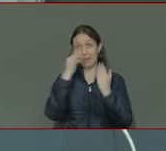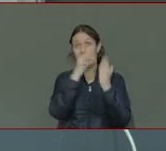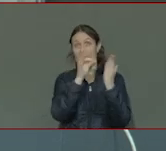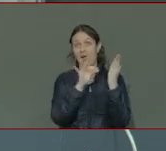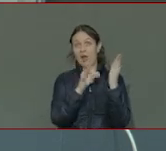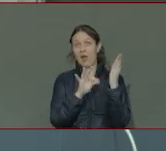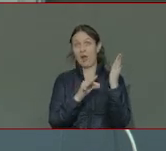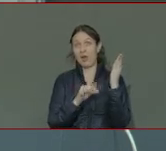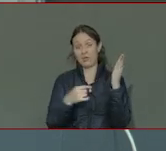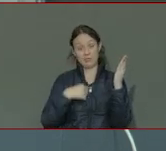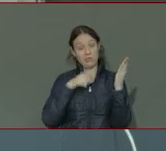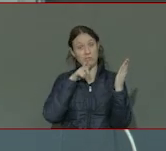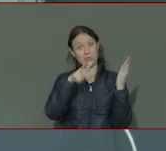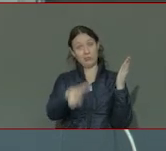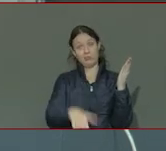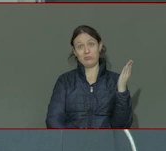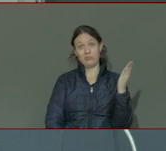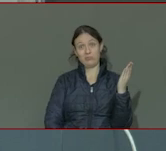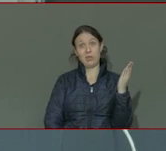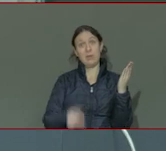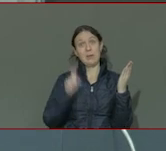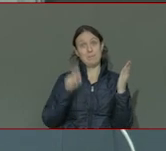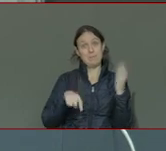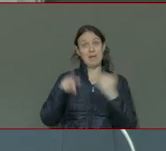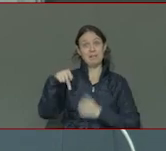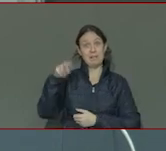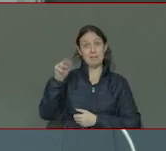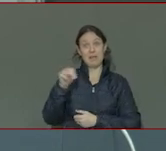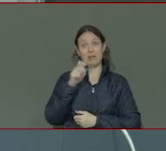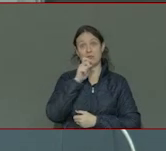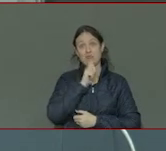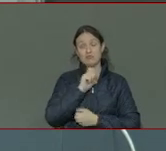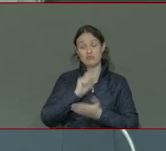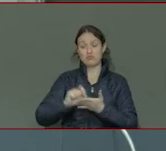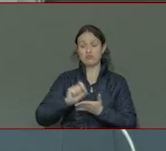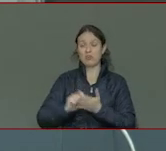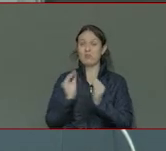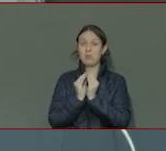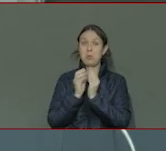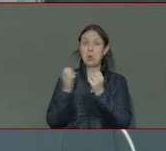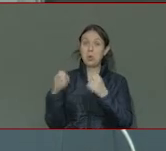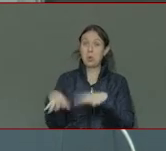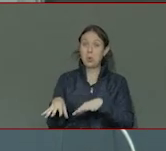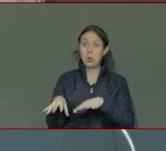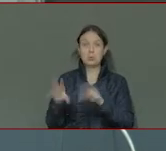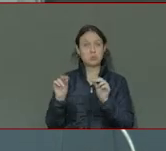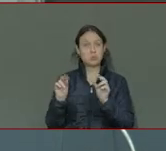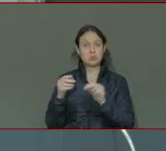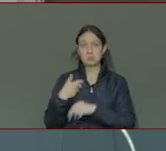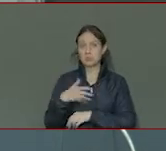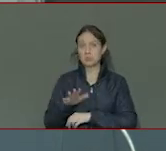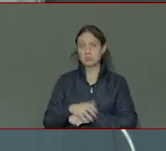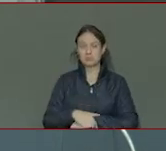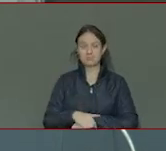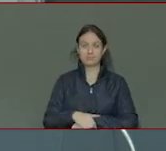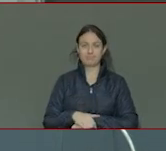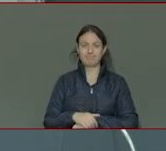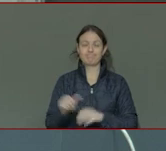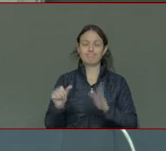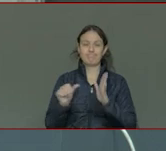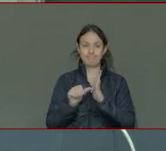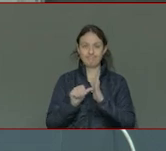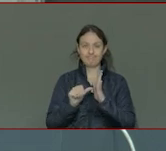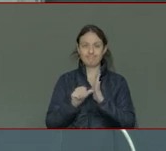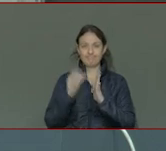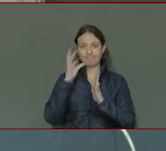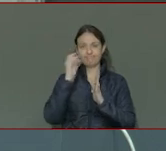you those things. It's very important things because otherwise you lose marks and you don't know why. So that is very,